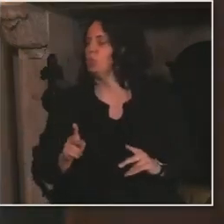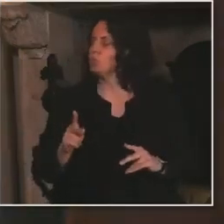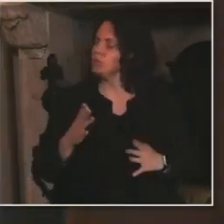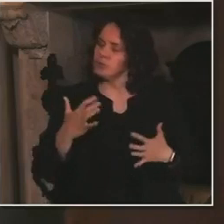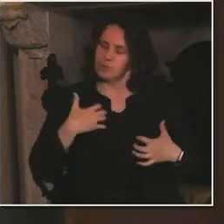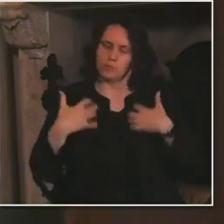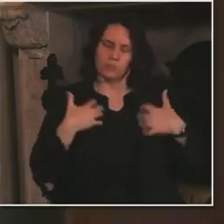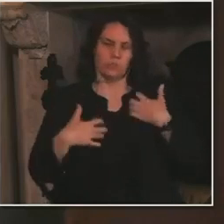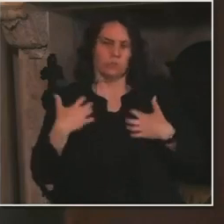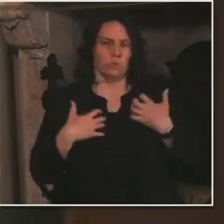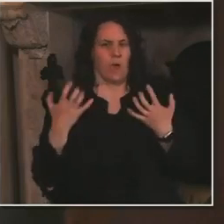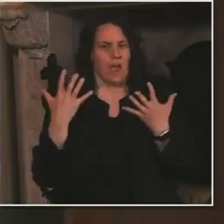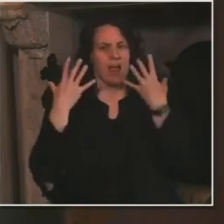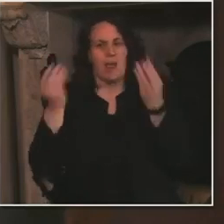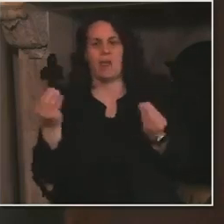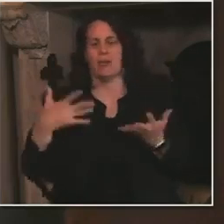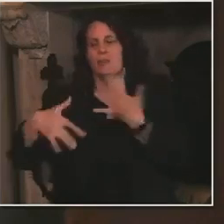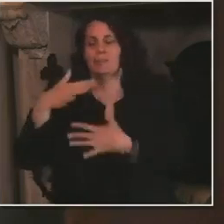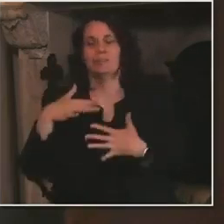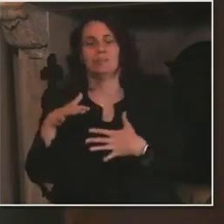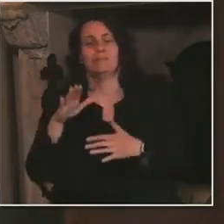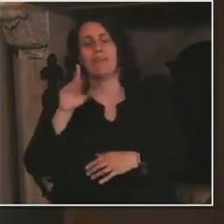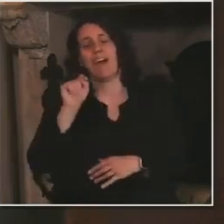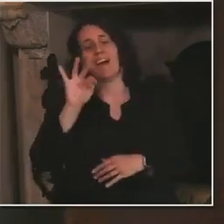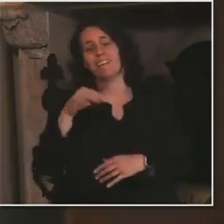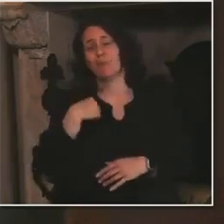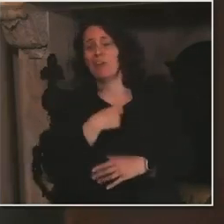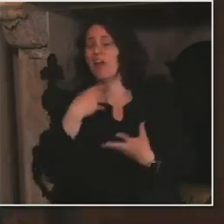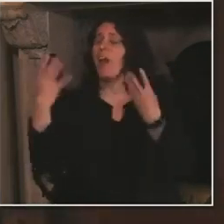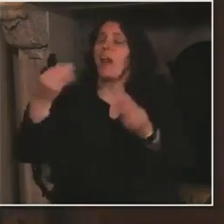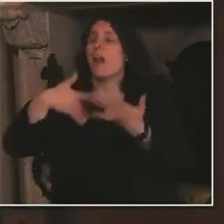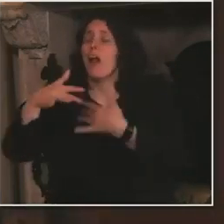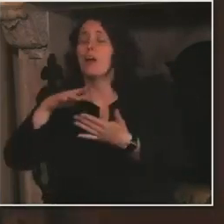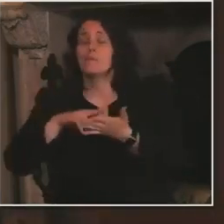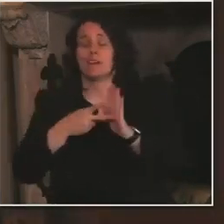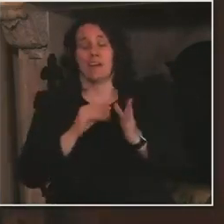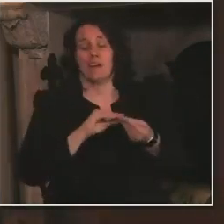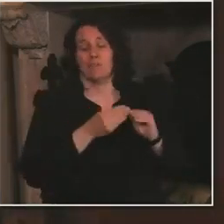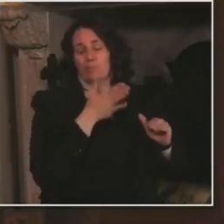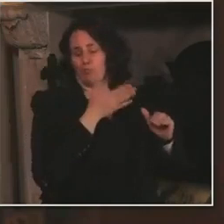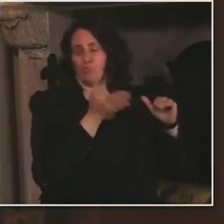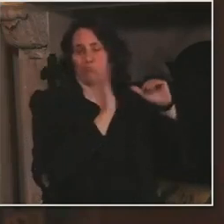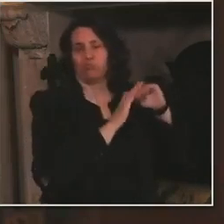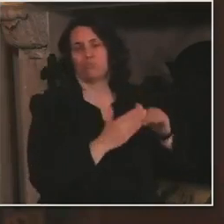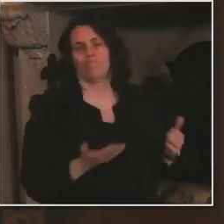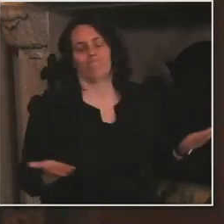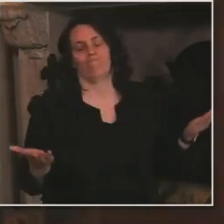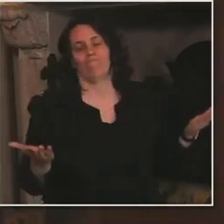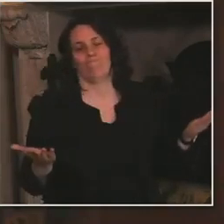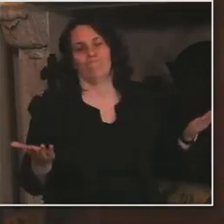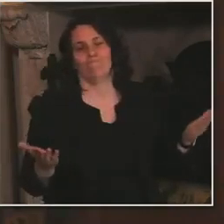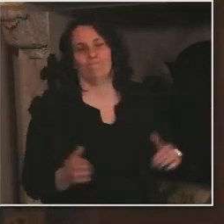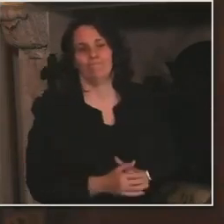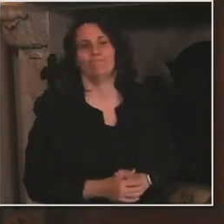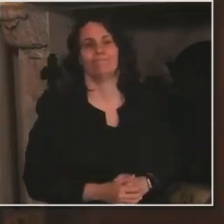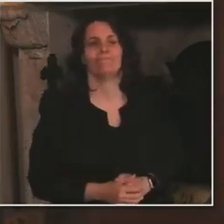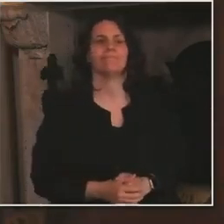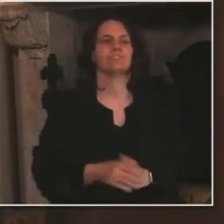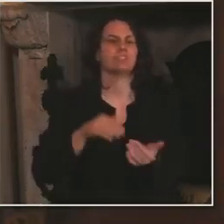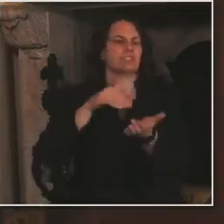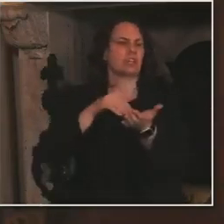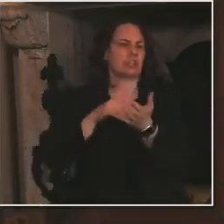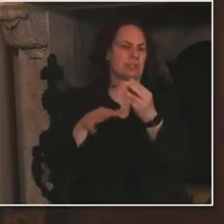as we're continuing to move forward. I don't know if you want to say anything. I think maybe one other message that we hope is helpful is sort of the idea